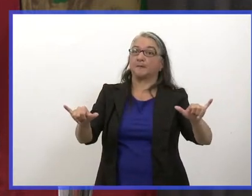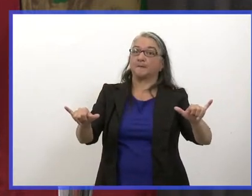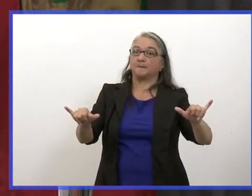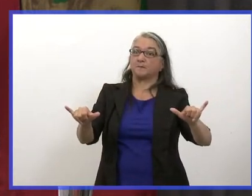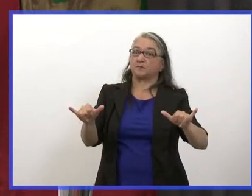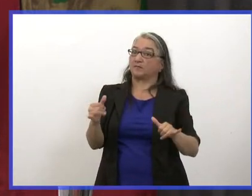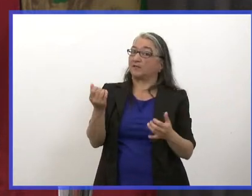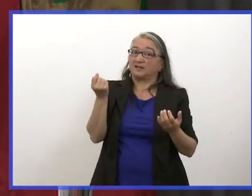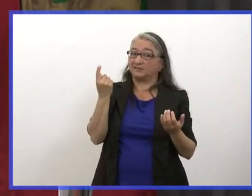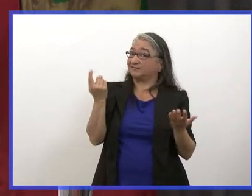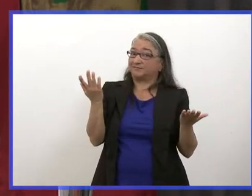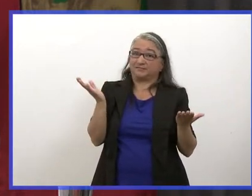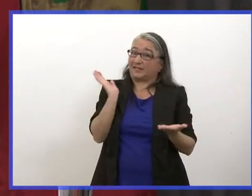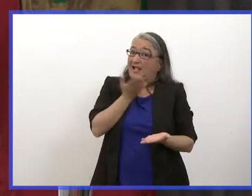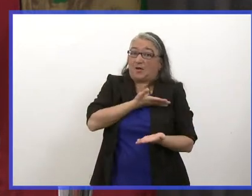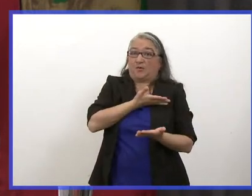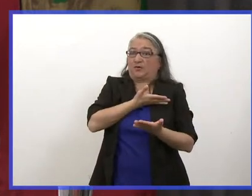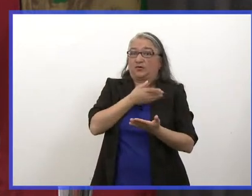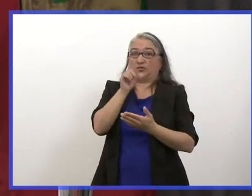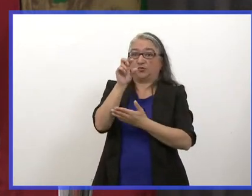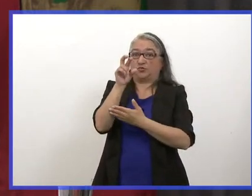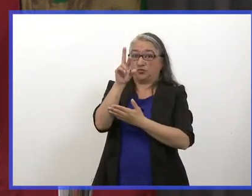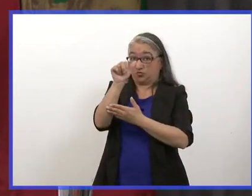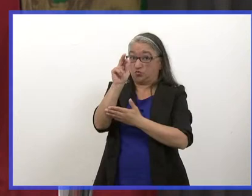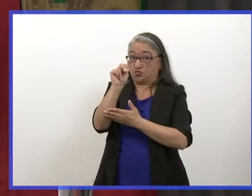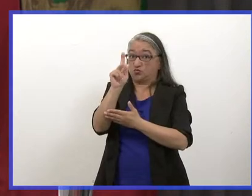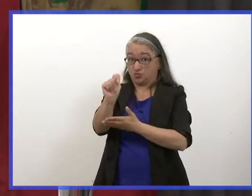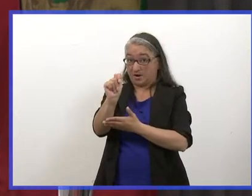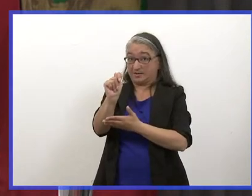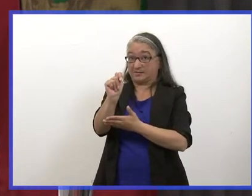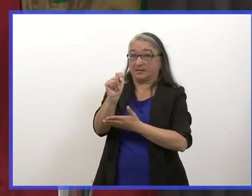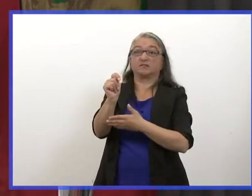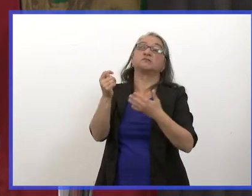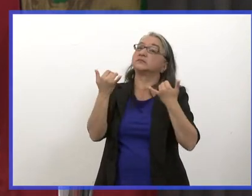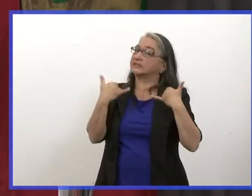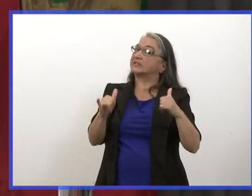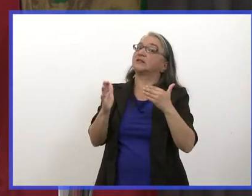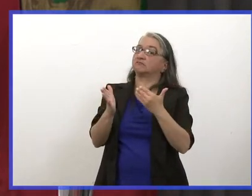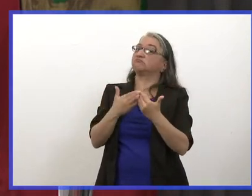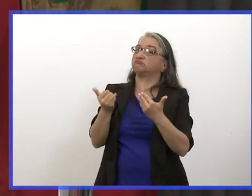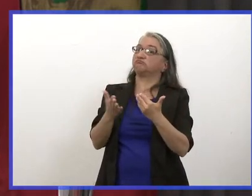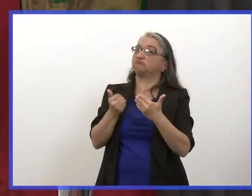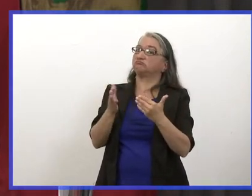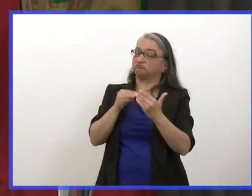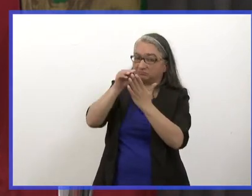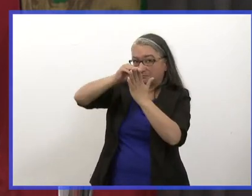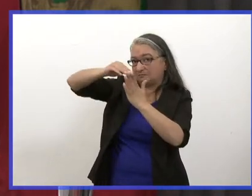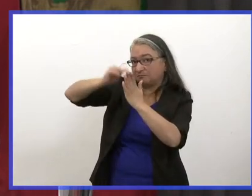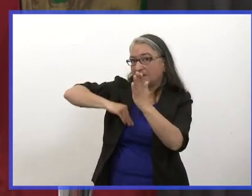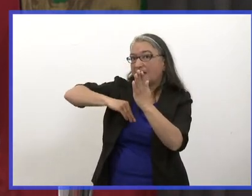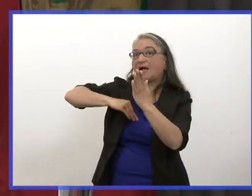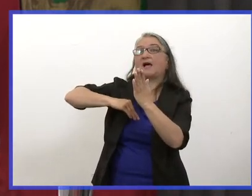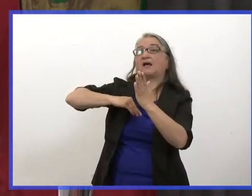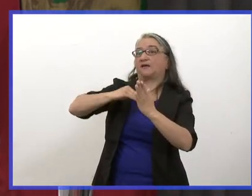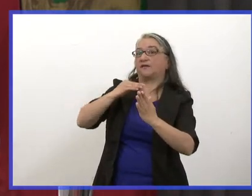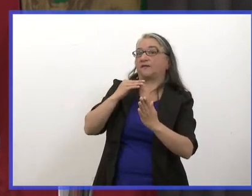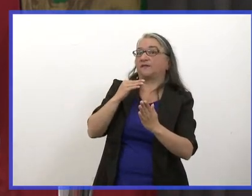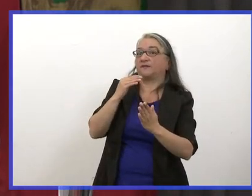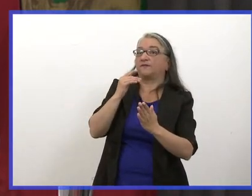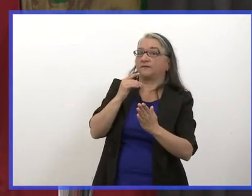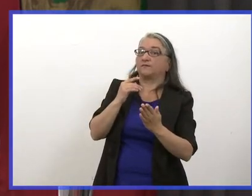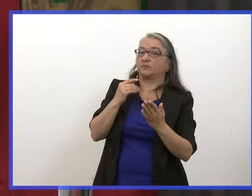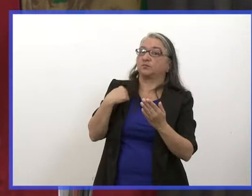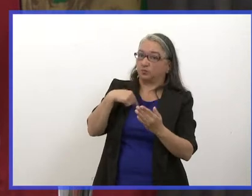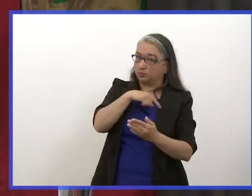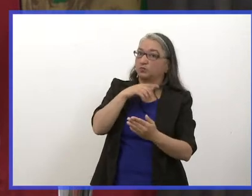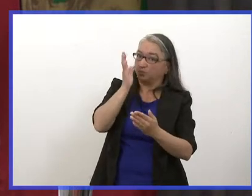get in the country. And so we take our support of our small business population very, very seriously. And those discussions will continue.